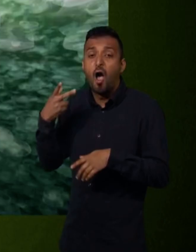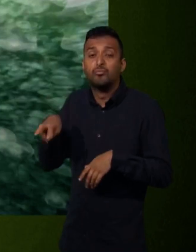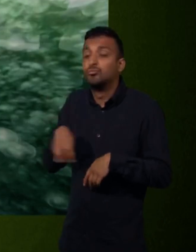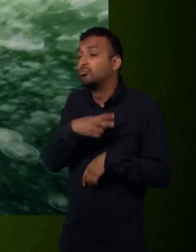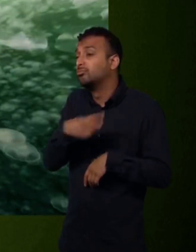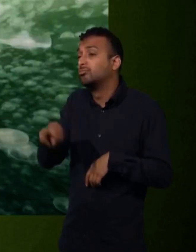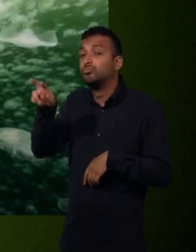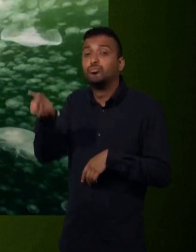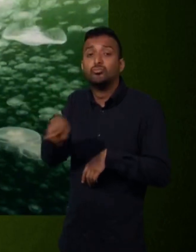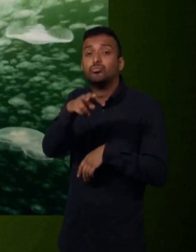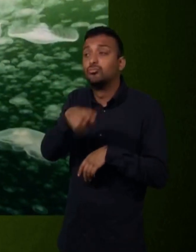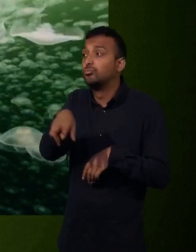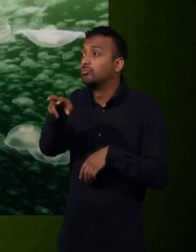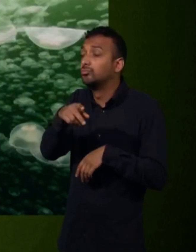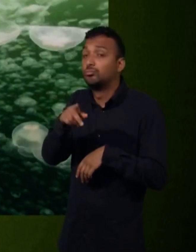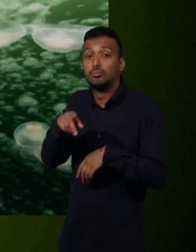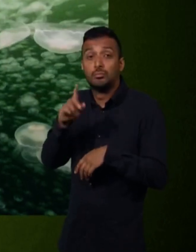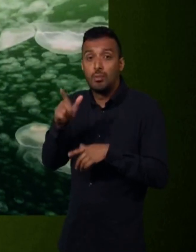but lonely.